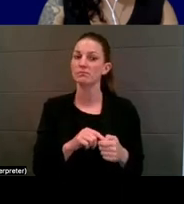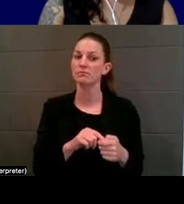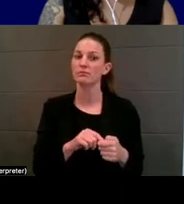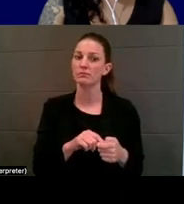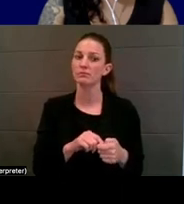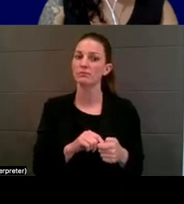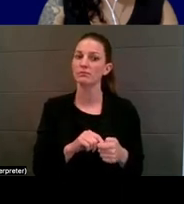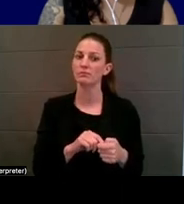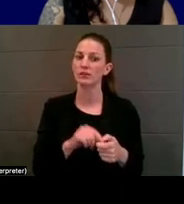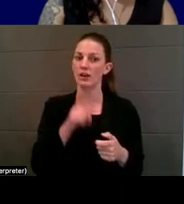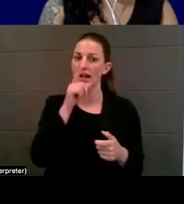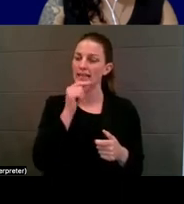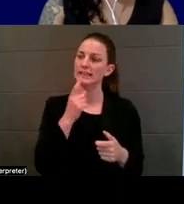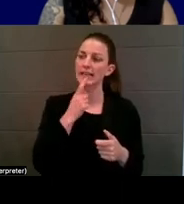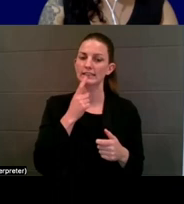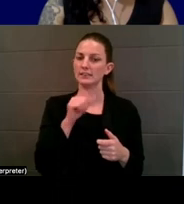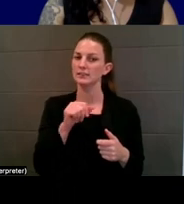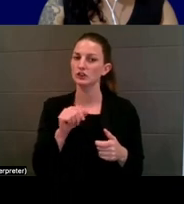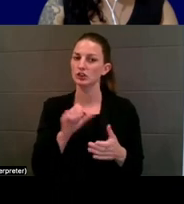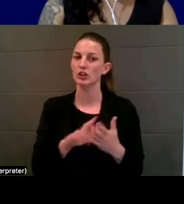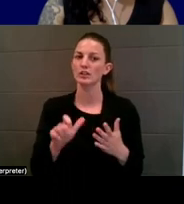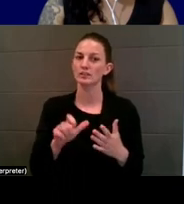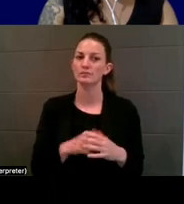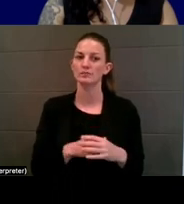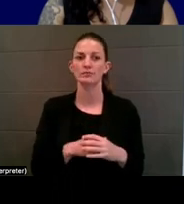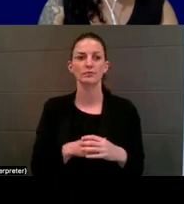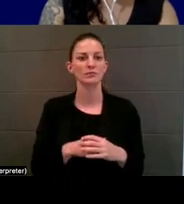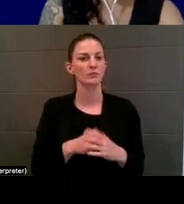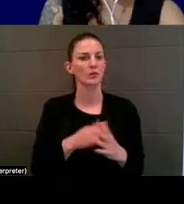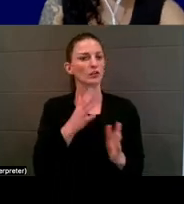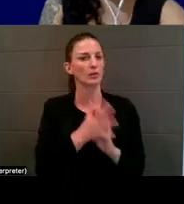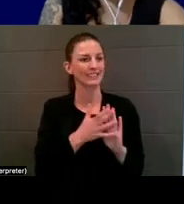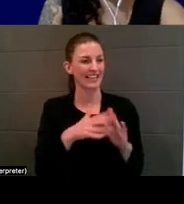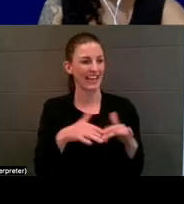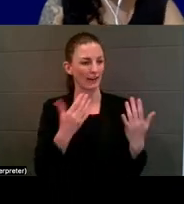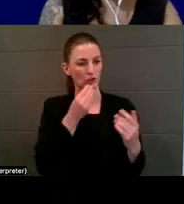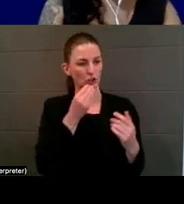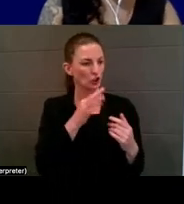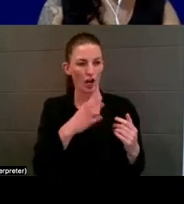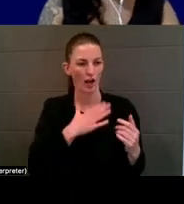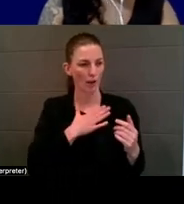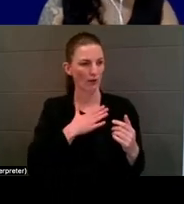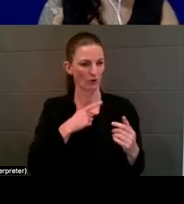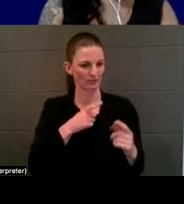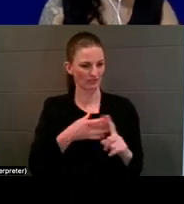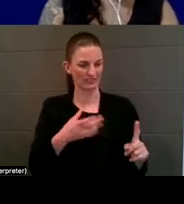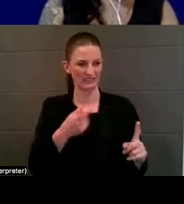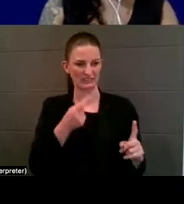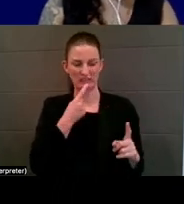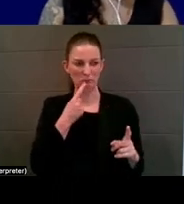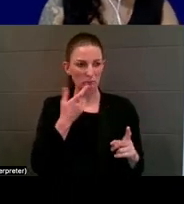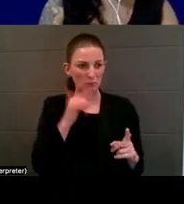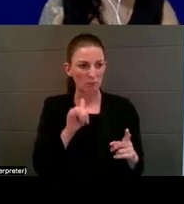I can taste it. Yeah. Are there any foods you don't like because of their taste?